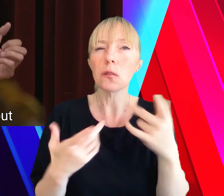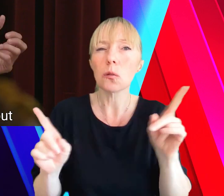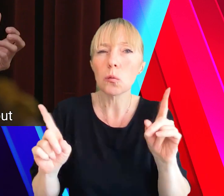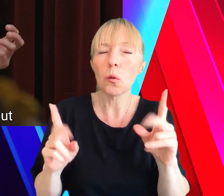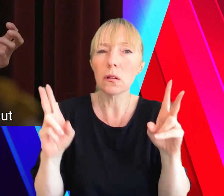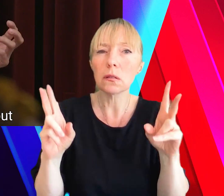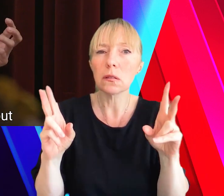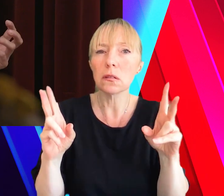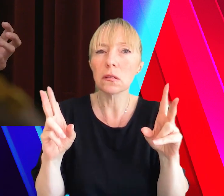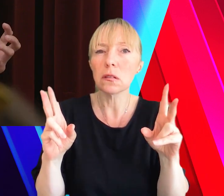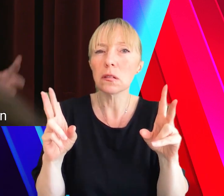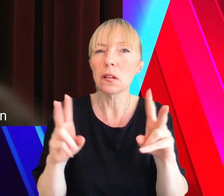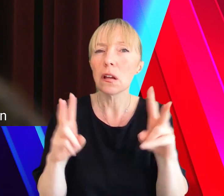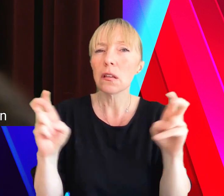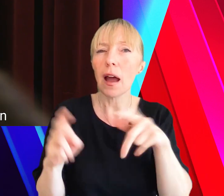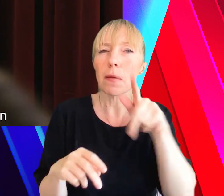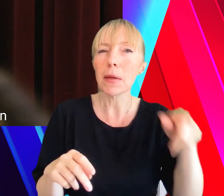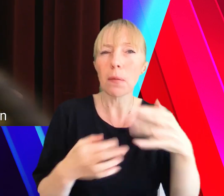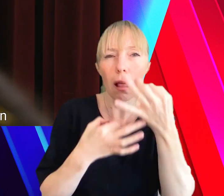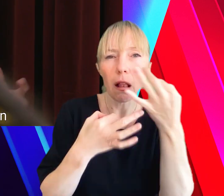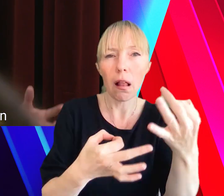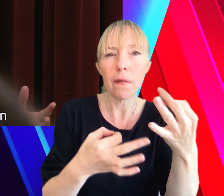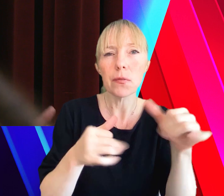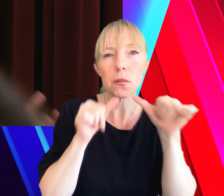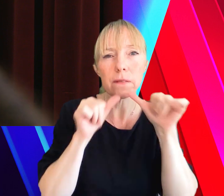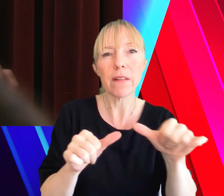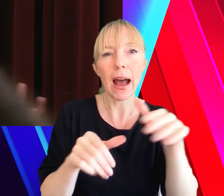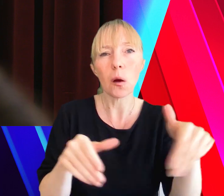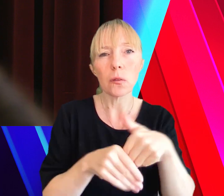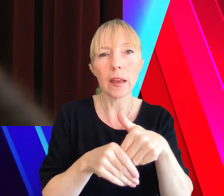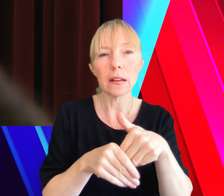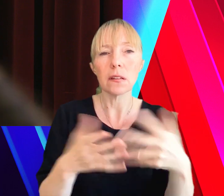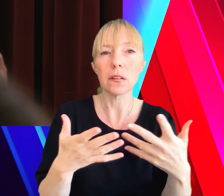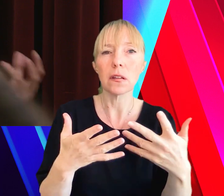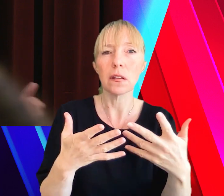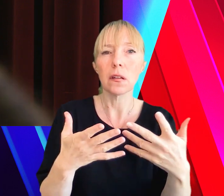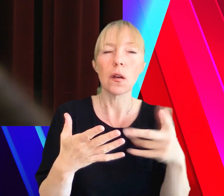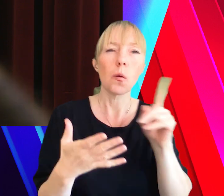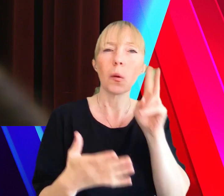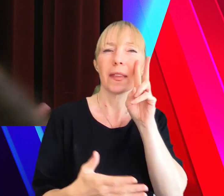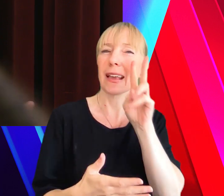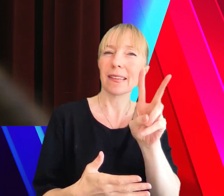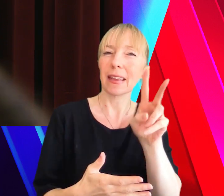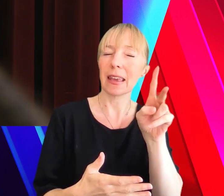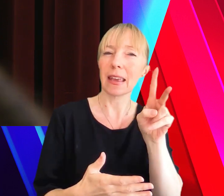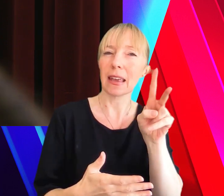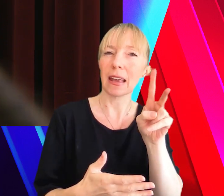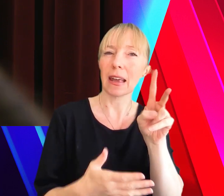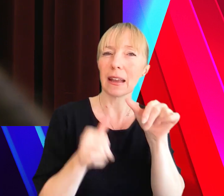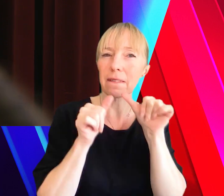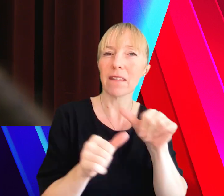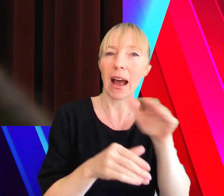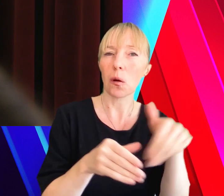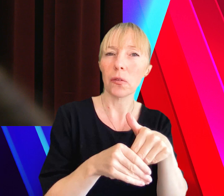talking about like what kinds of people feel drawn to fan content and why that might be, and what could sort of, what